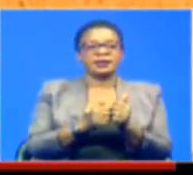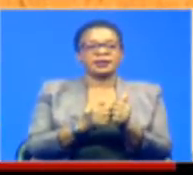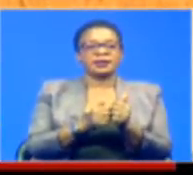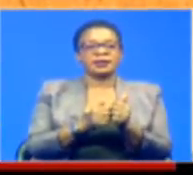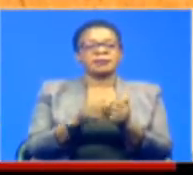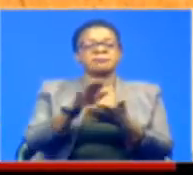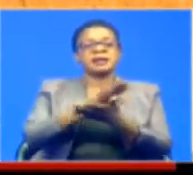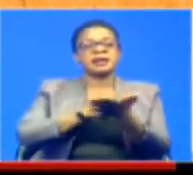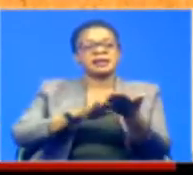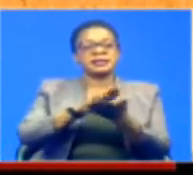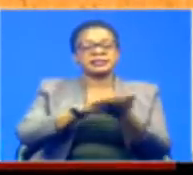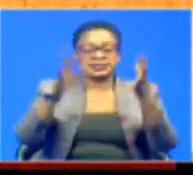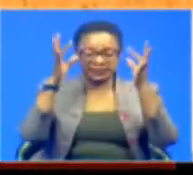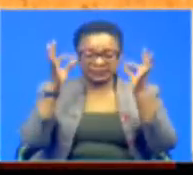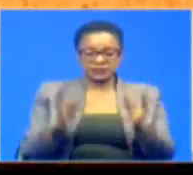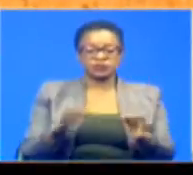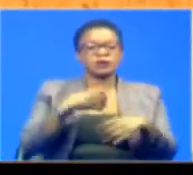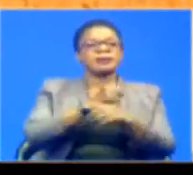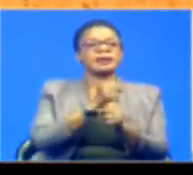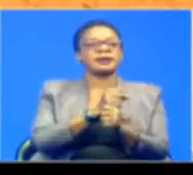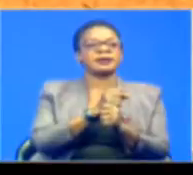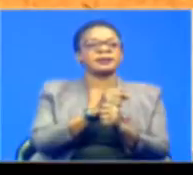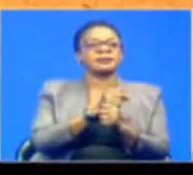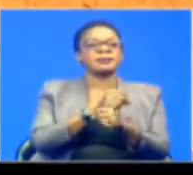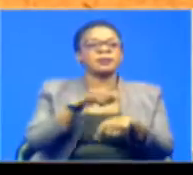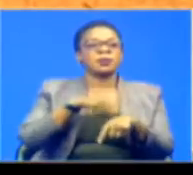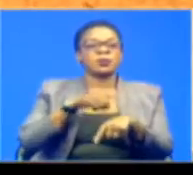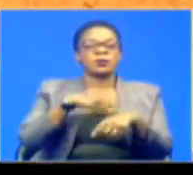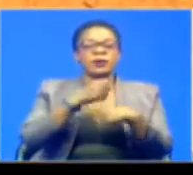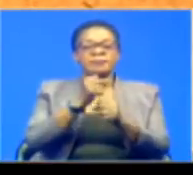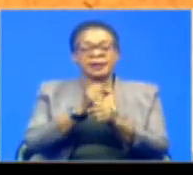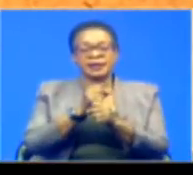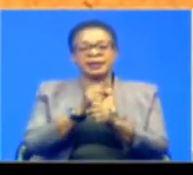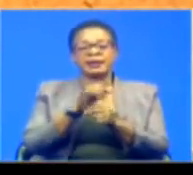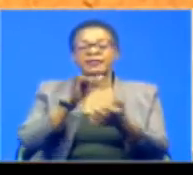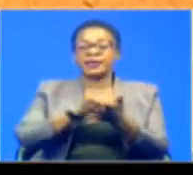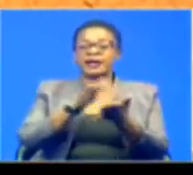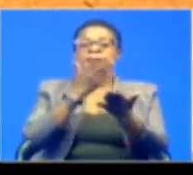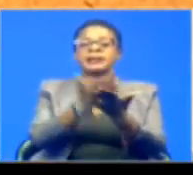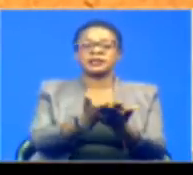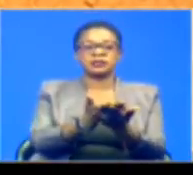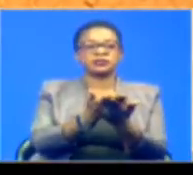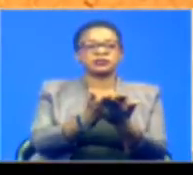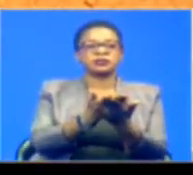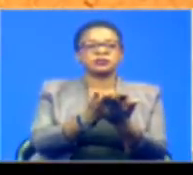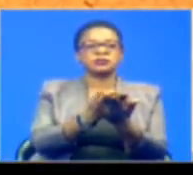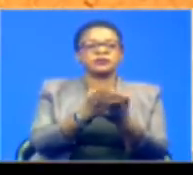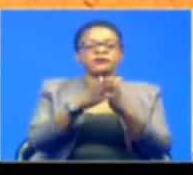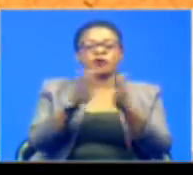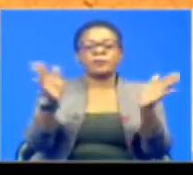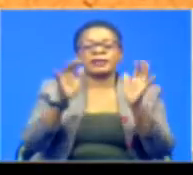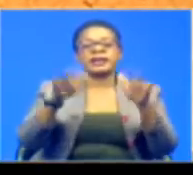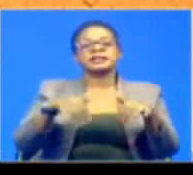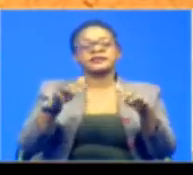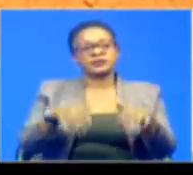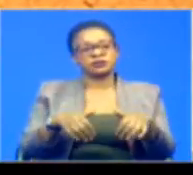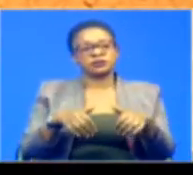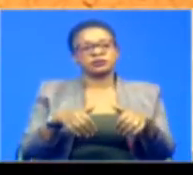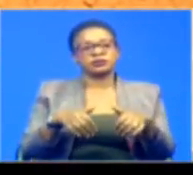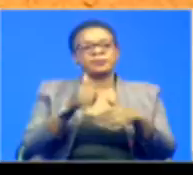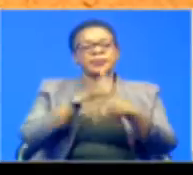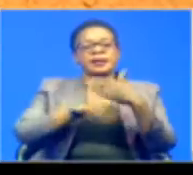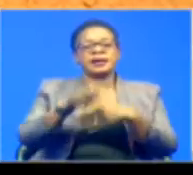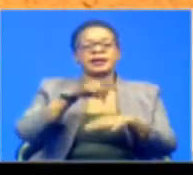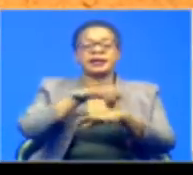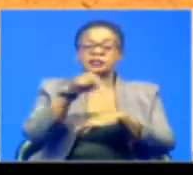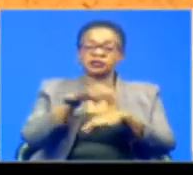sound-based decision-making when we are making the application for open cultivation under national